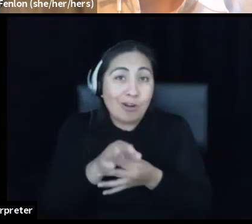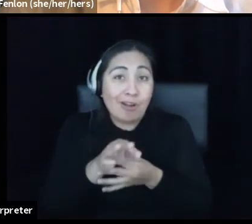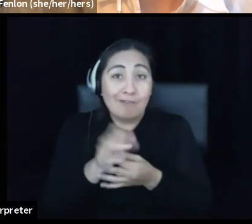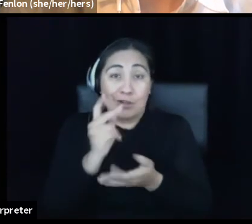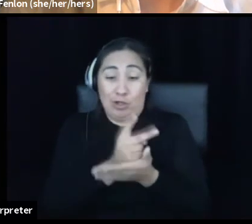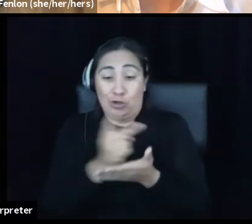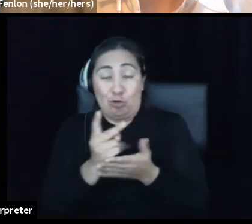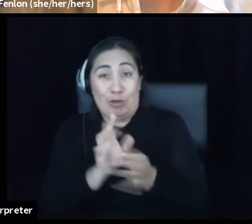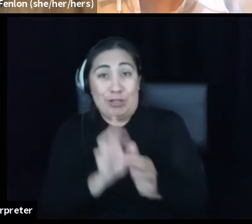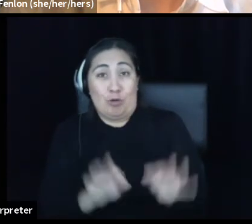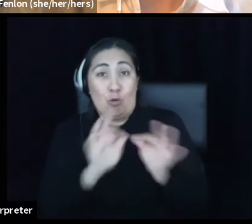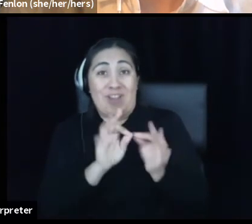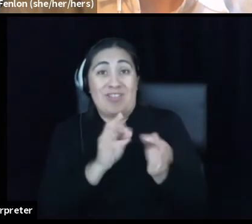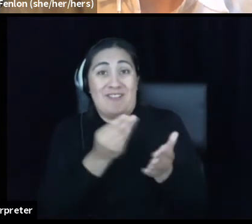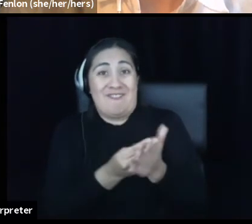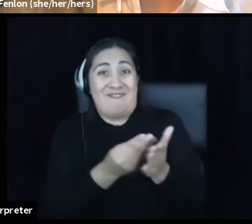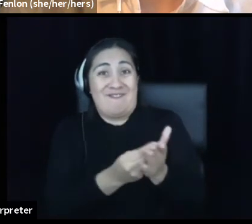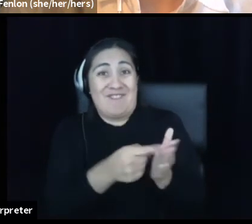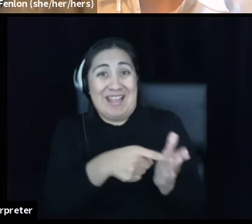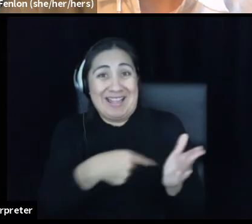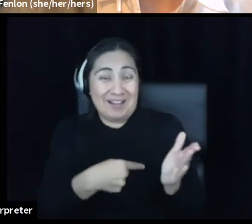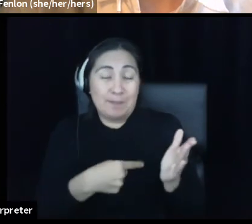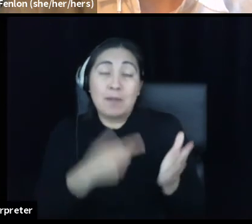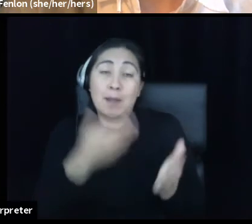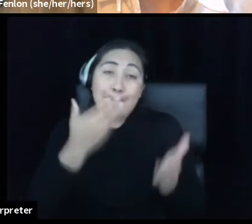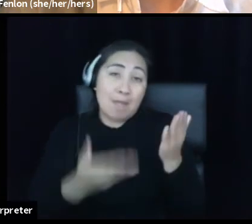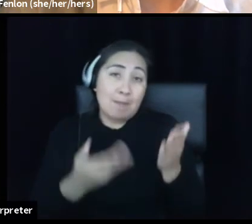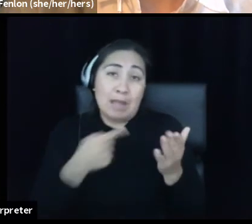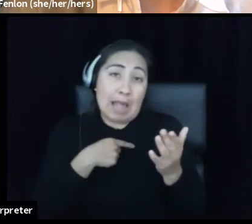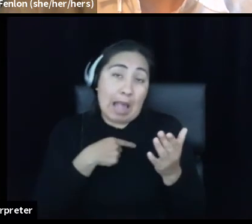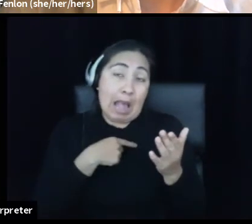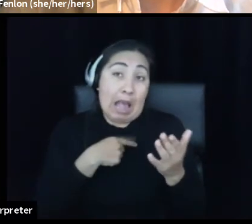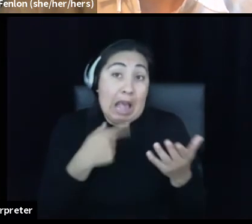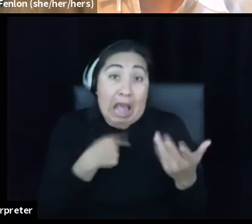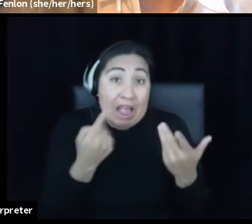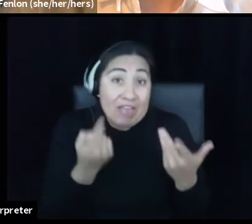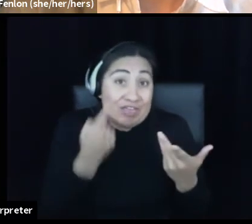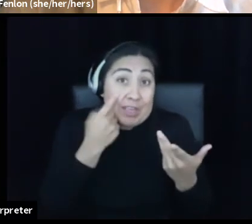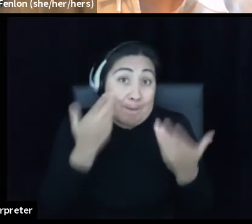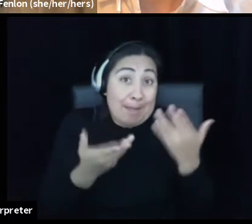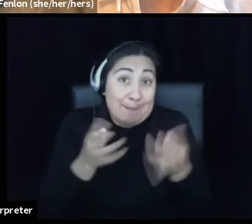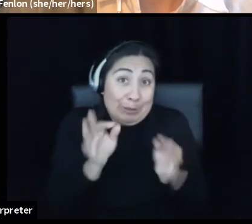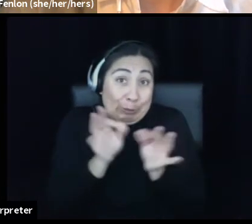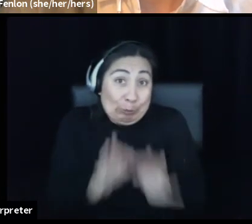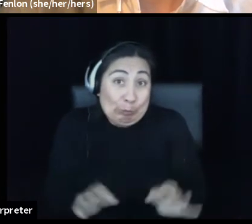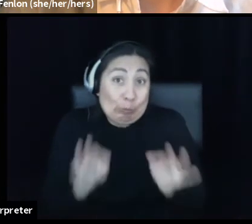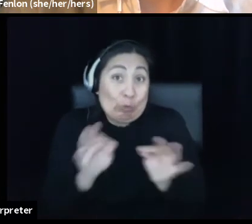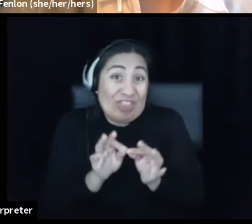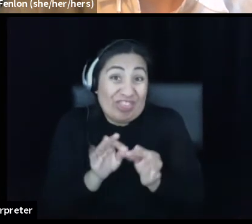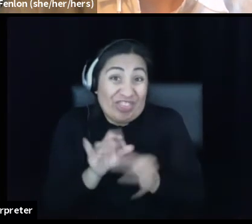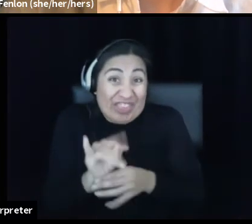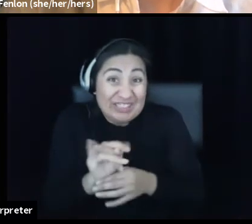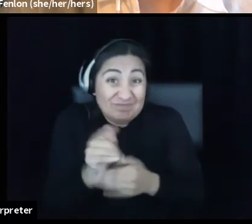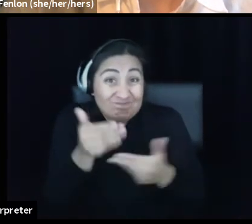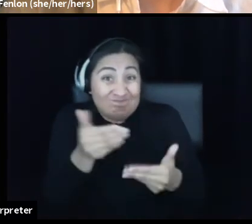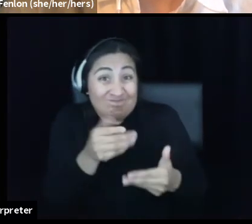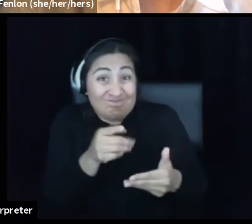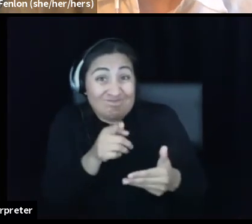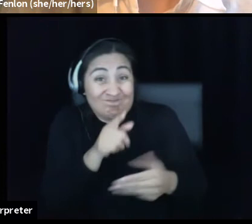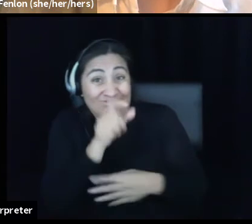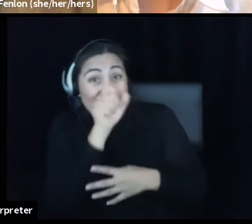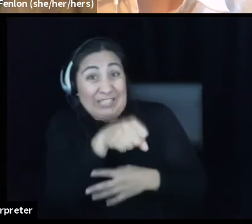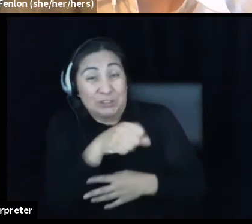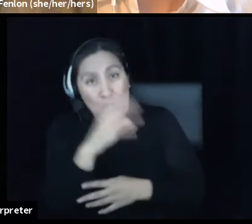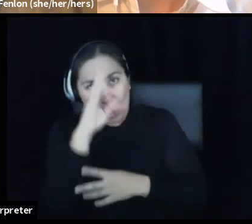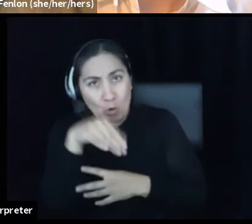income, I think it might be worth saying yes to that offer, knowing that that future income is coming